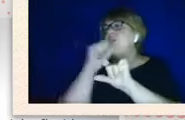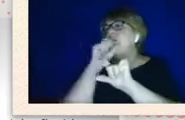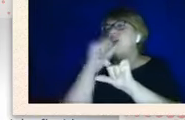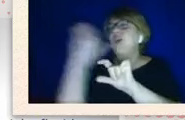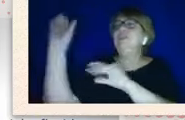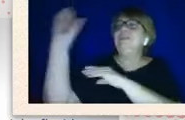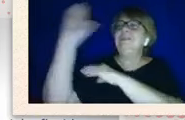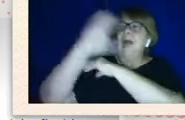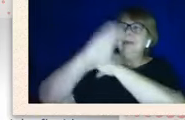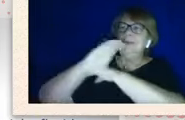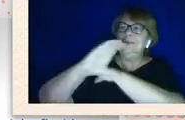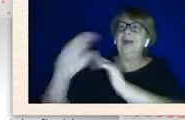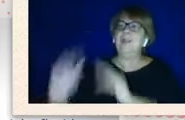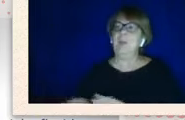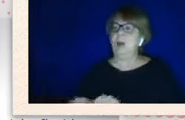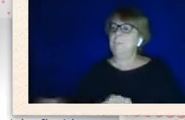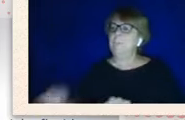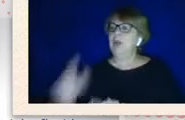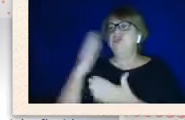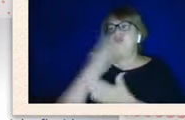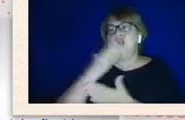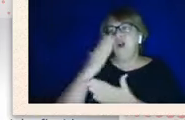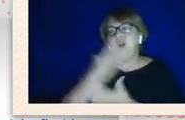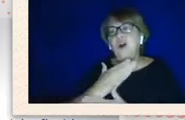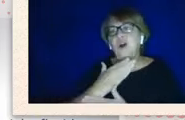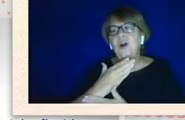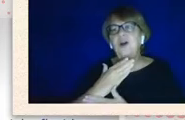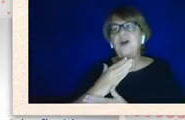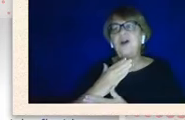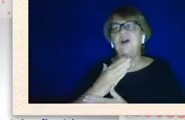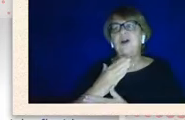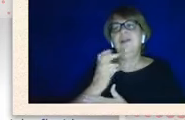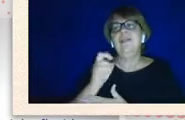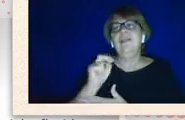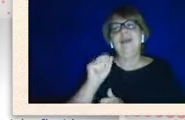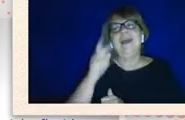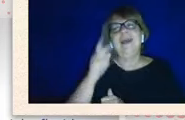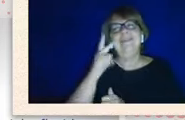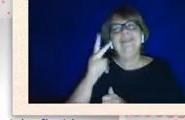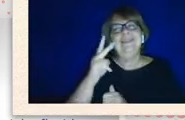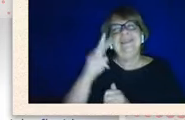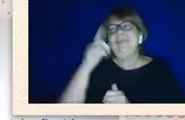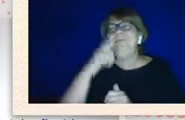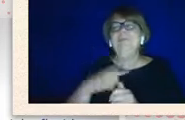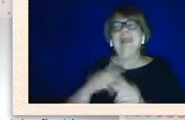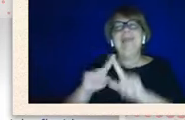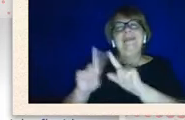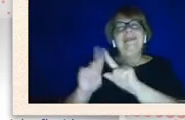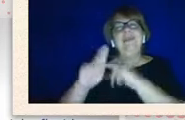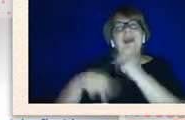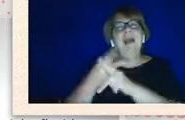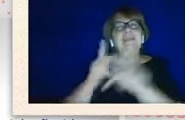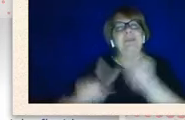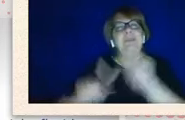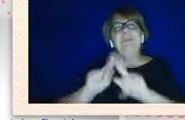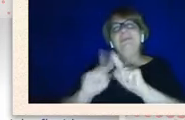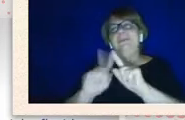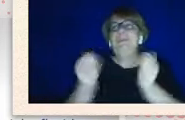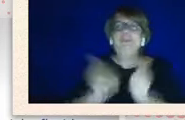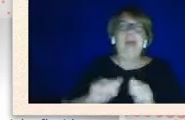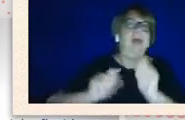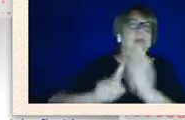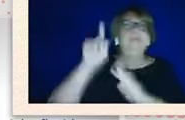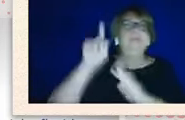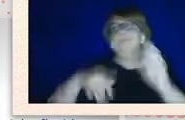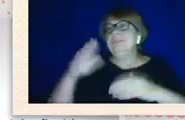is dark. And then you see there's a silhouette of different types of people, all shapes, sizes, and abilities, holding